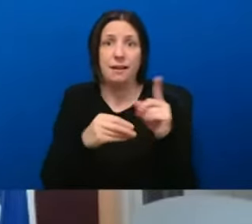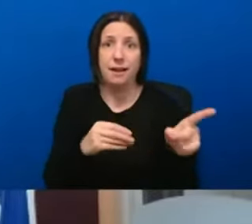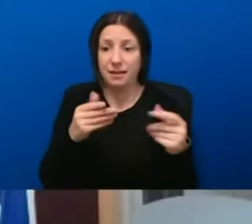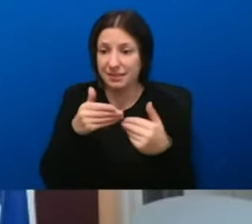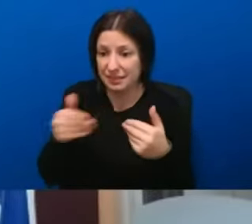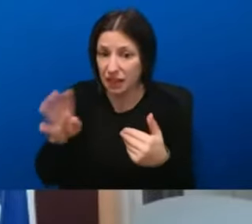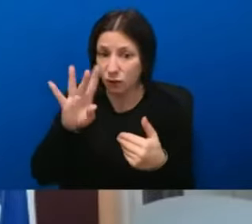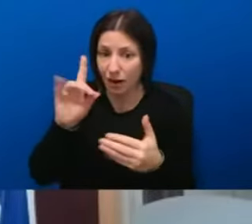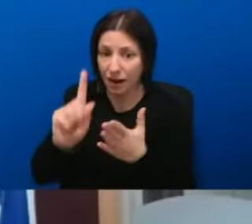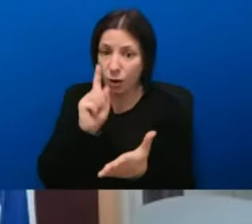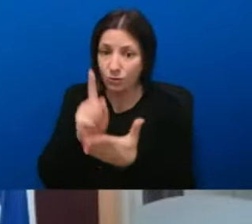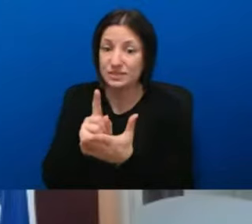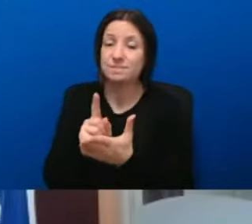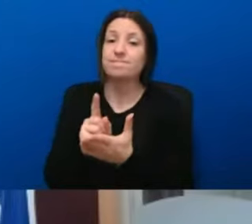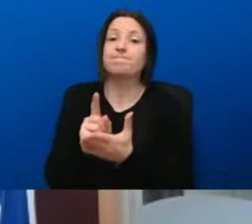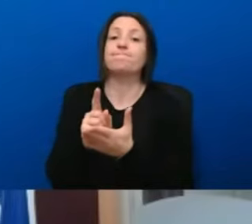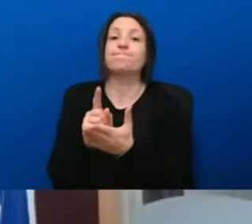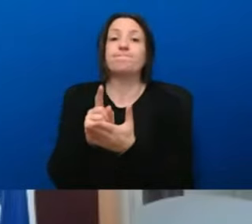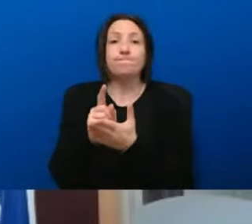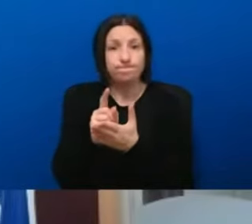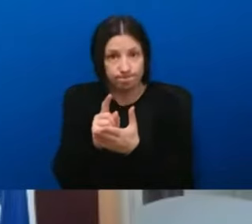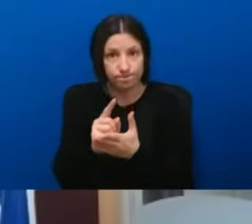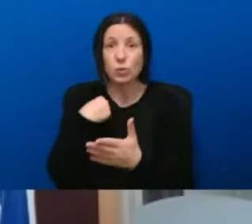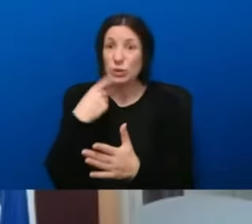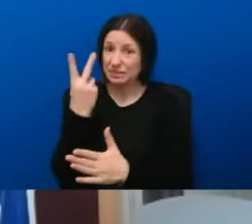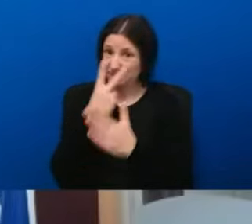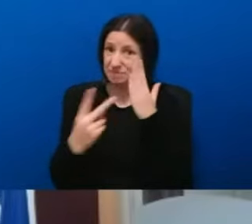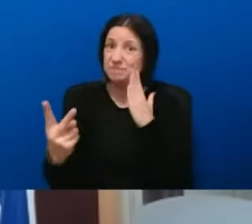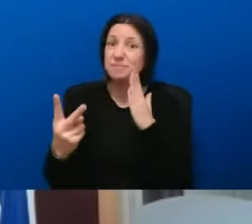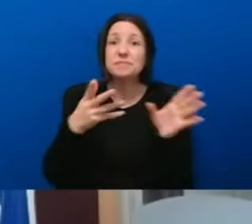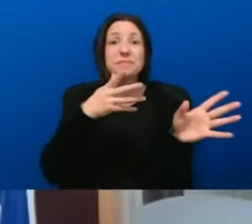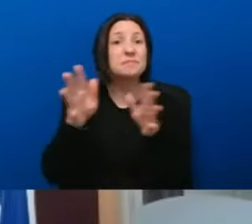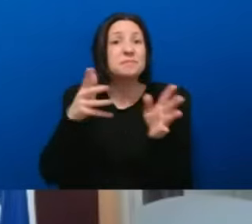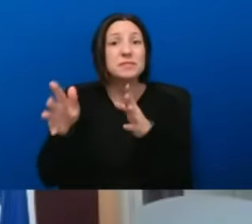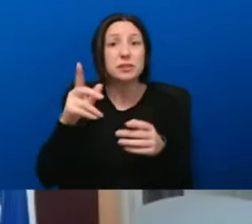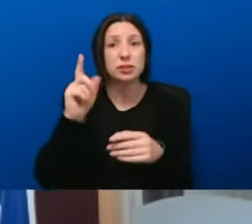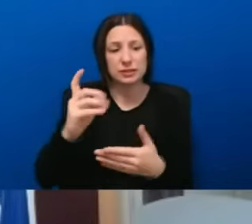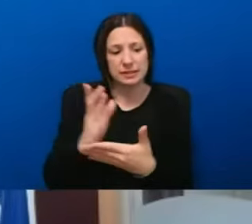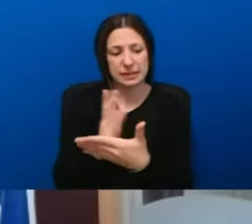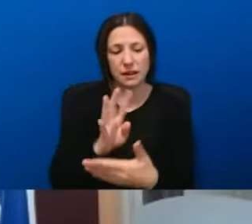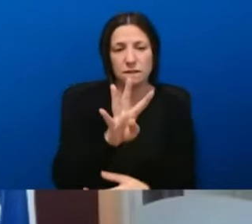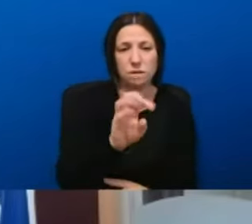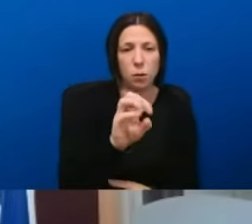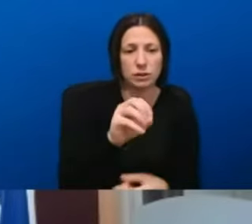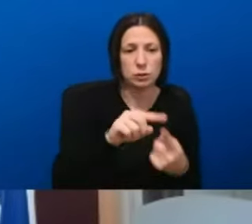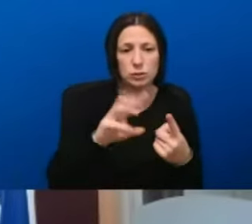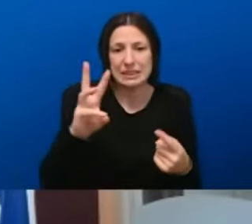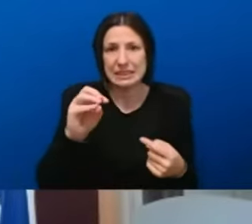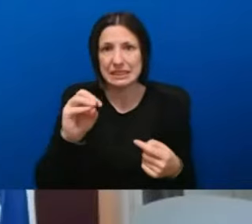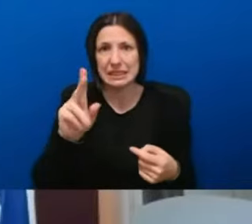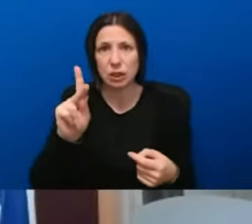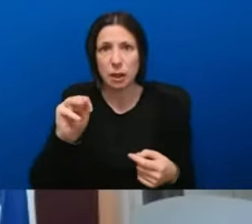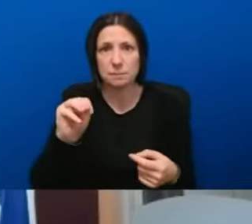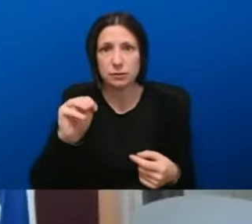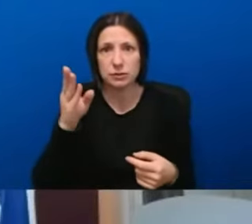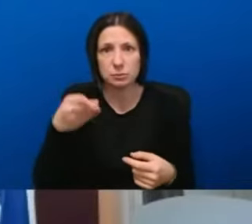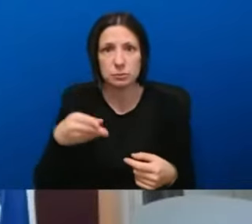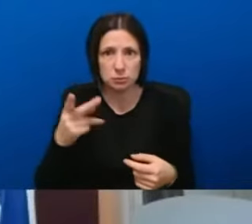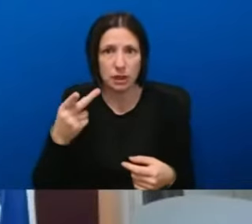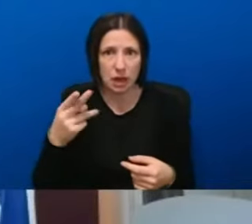wind on them over the next 48 hours. And we are suspecting, or we're forecasting, those winds to be between 40 and 60 kilometers an